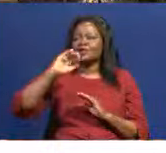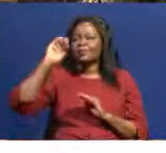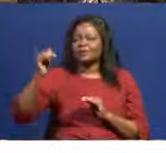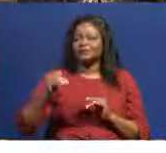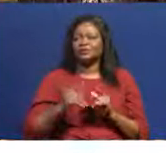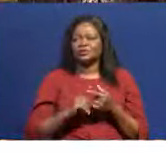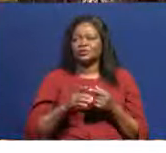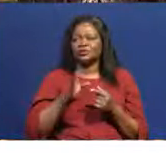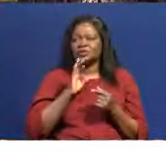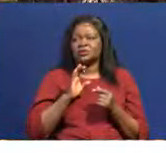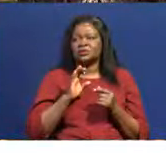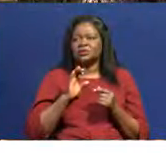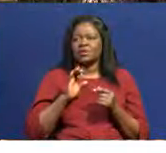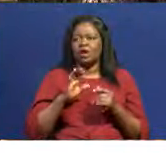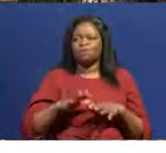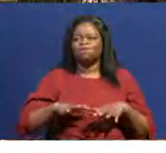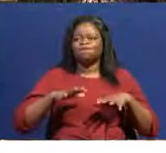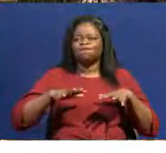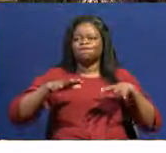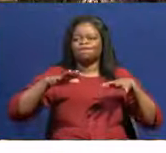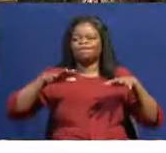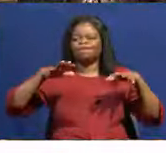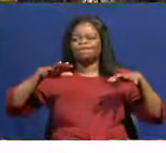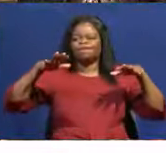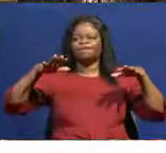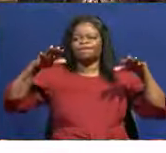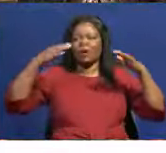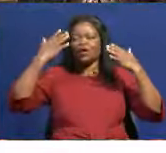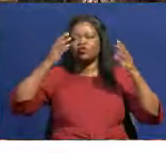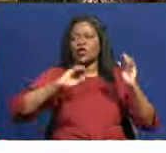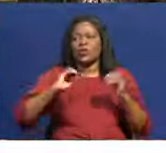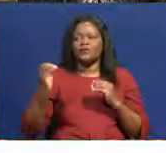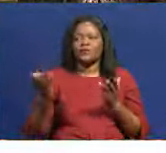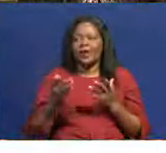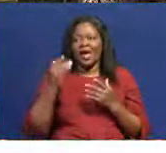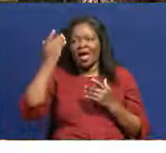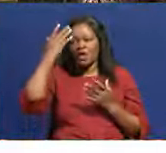Na hii maji inasonga usiku na mchana. Sijui tutahamia wapi, sijui tutakula vipi, sijui tutakaa wapi.